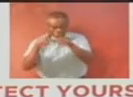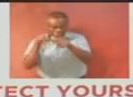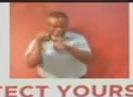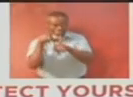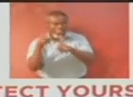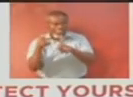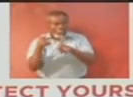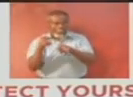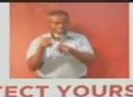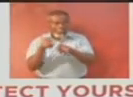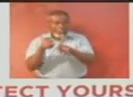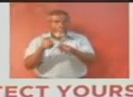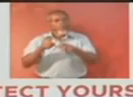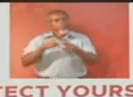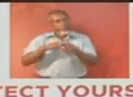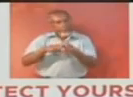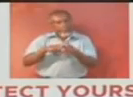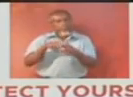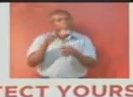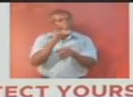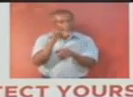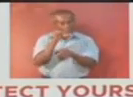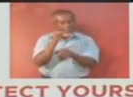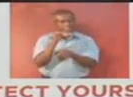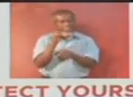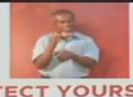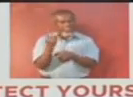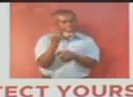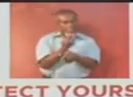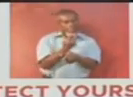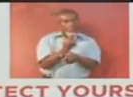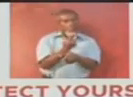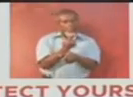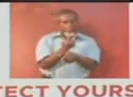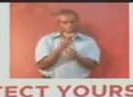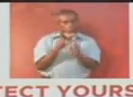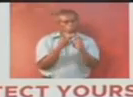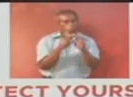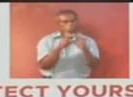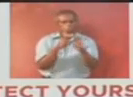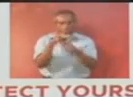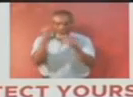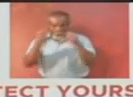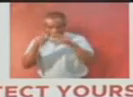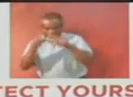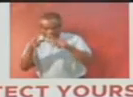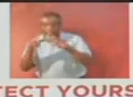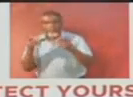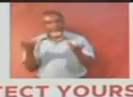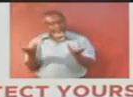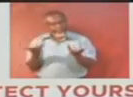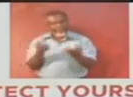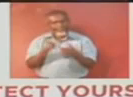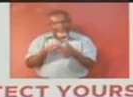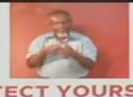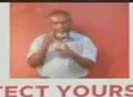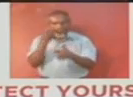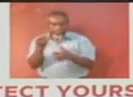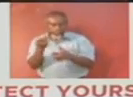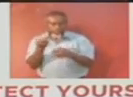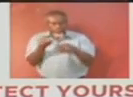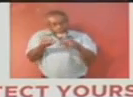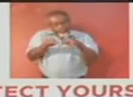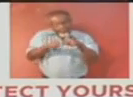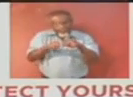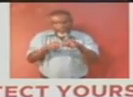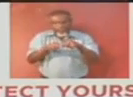Monday or earlier on in the week, and then larger numbers as we move through the rest of the working